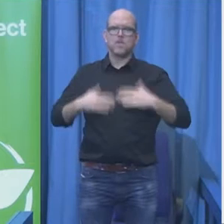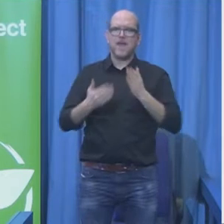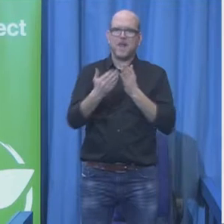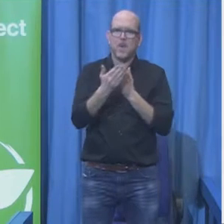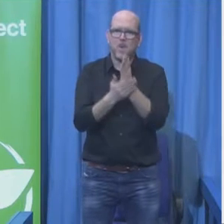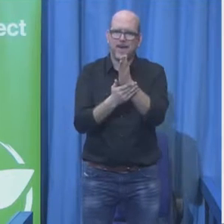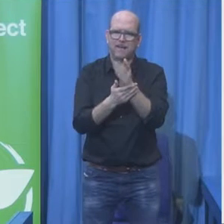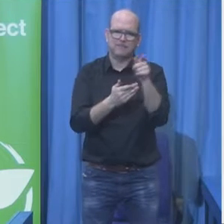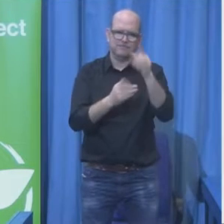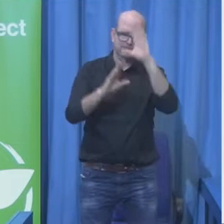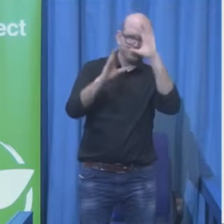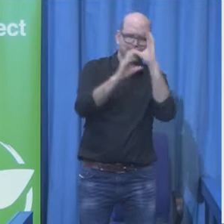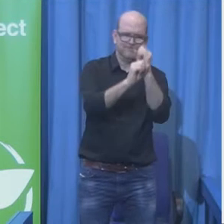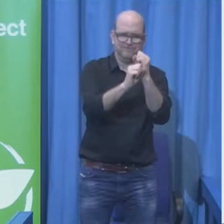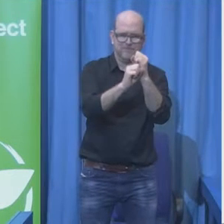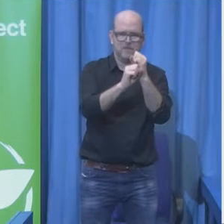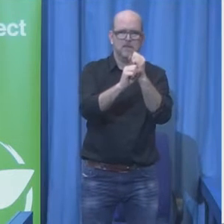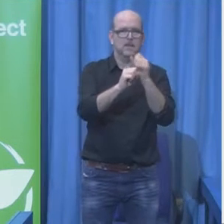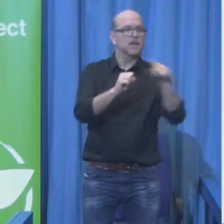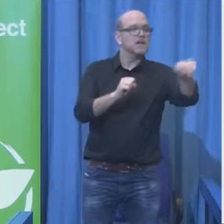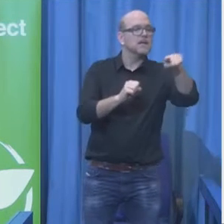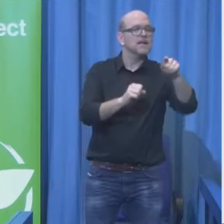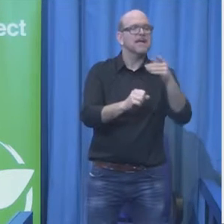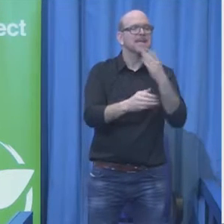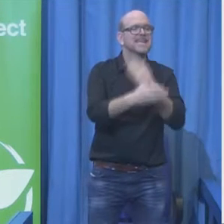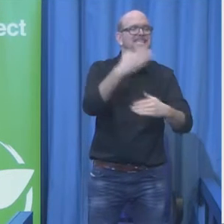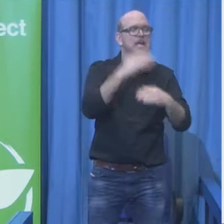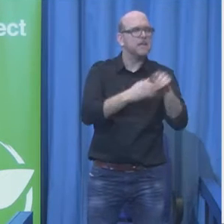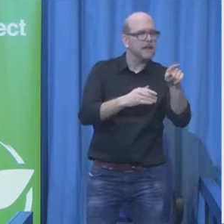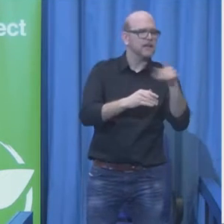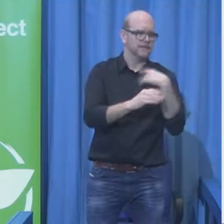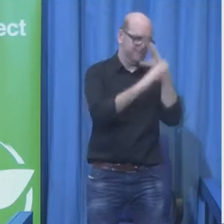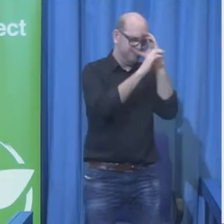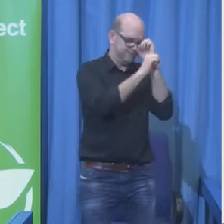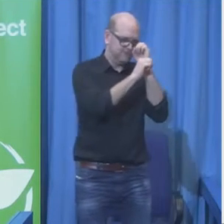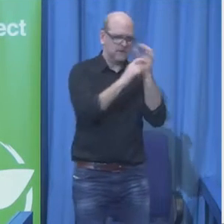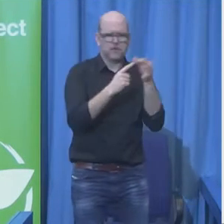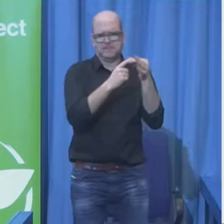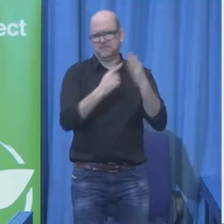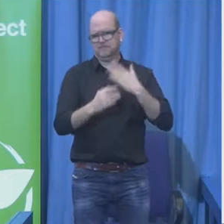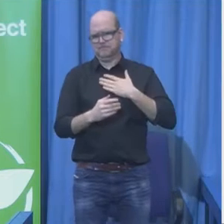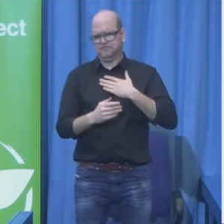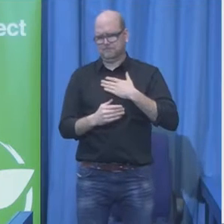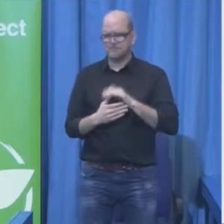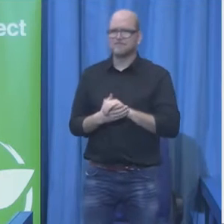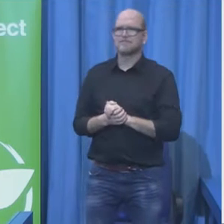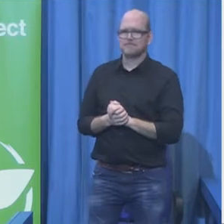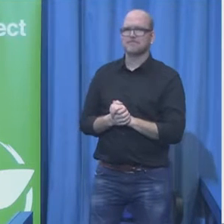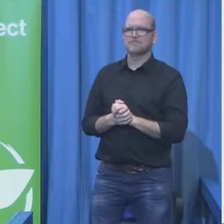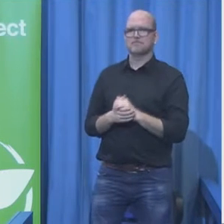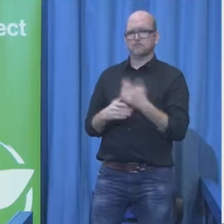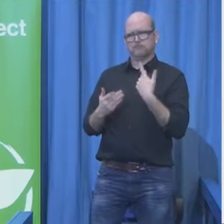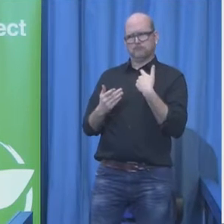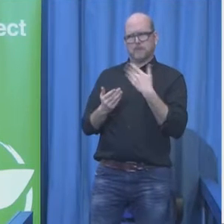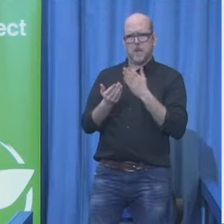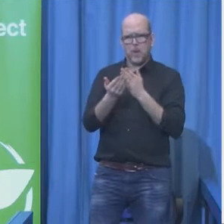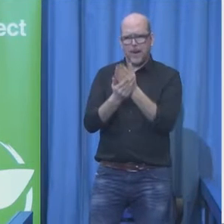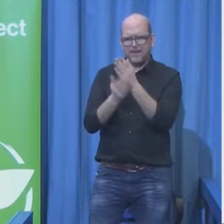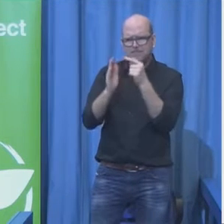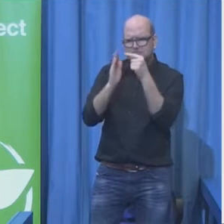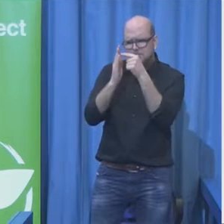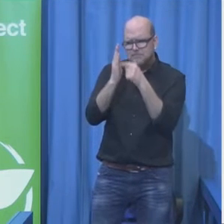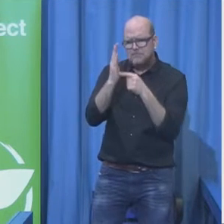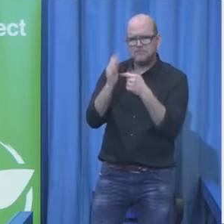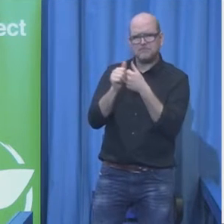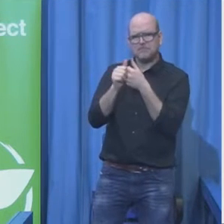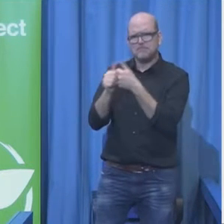to have access to and enjoy the full range of human rights. These rights are safeguarded by the Council of Europe's European Convention